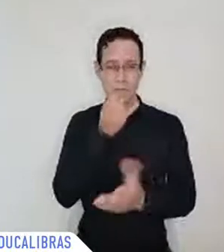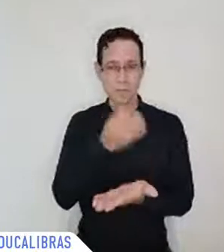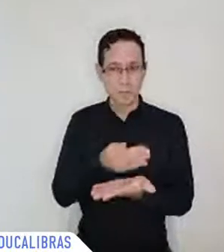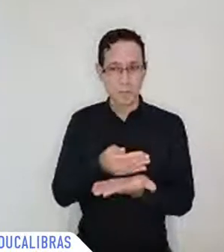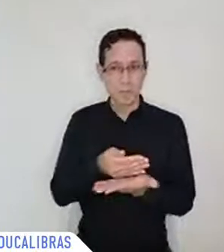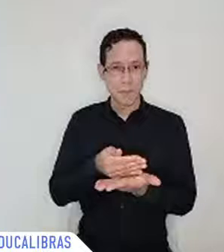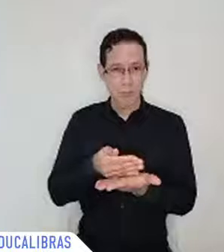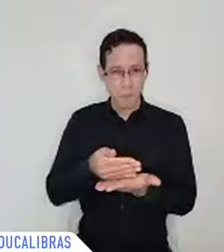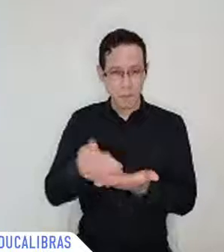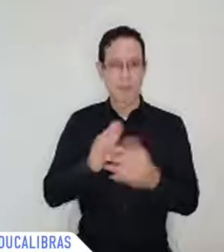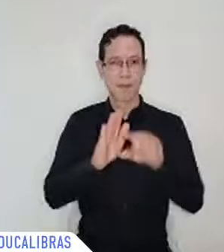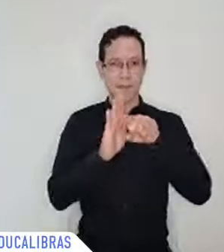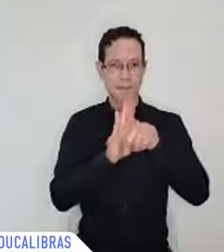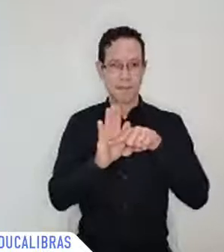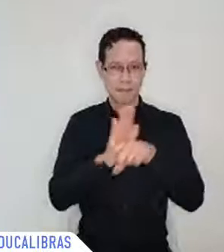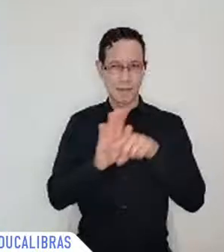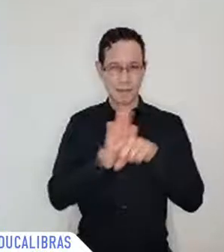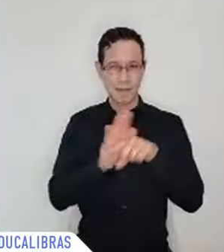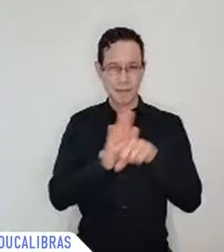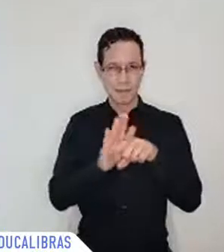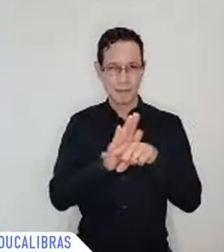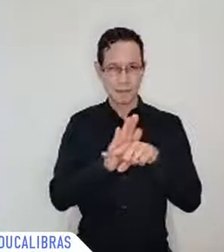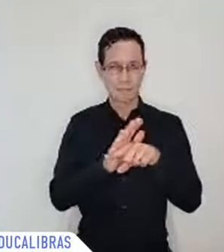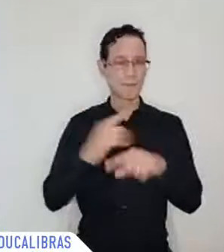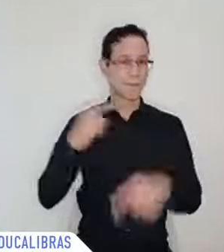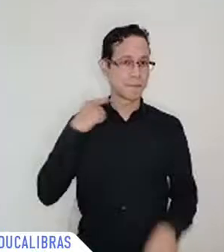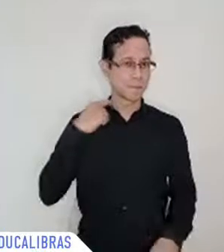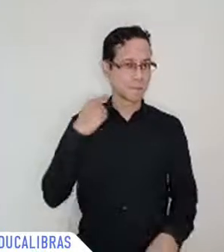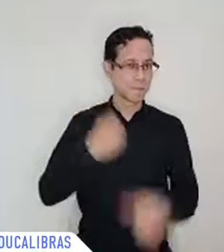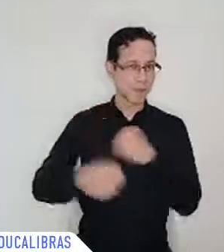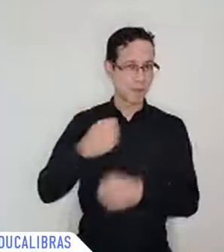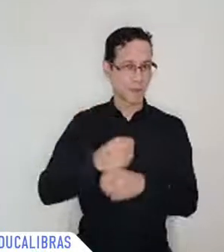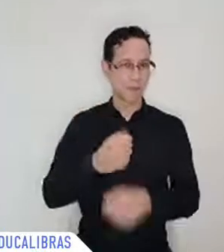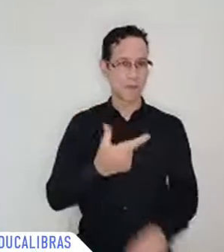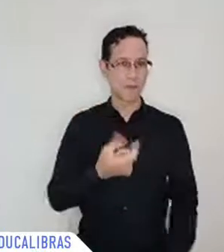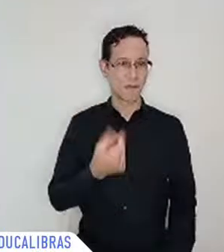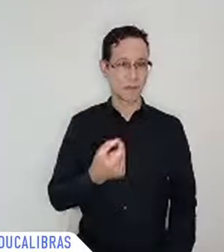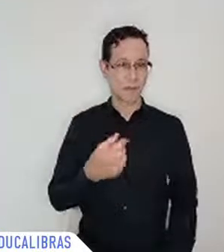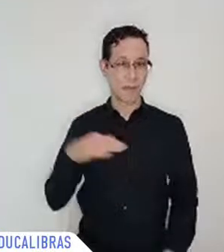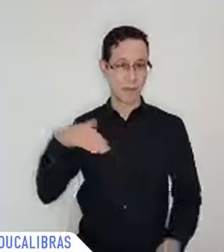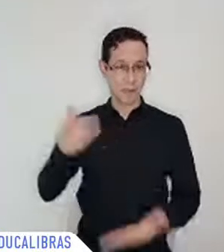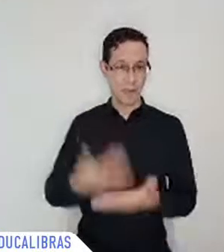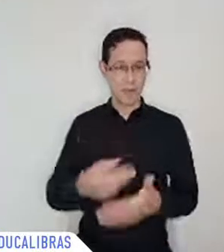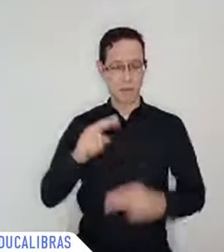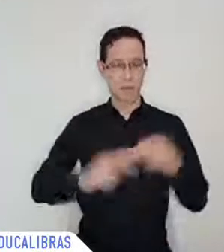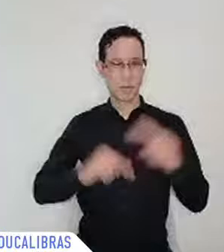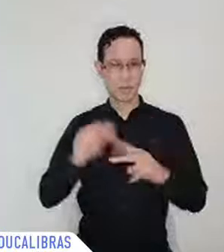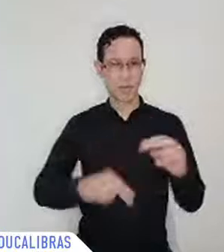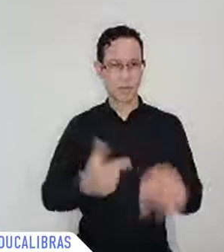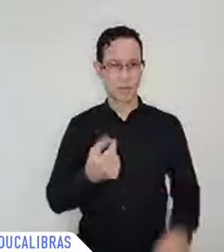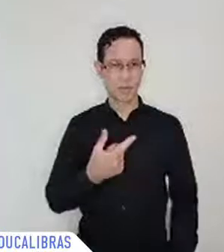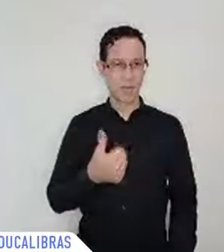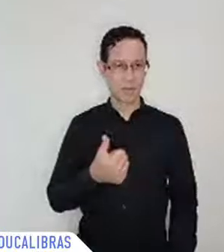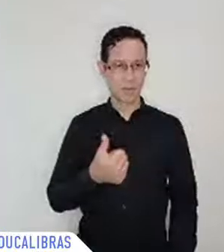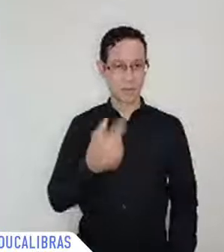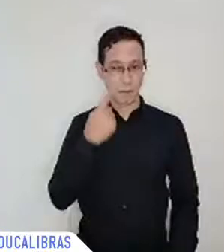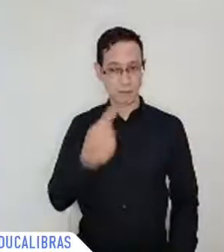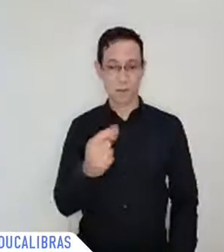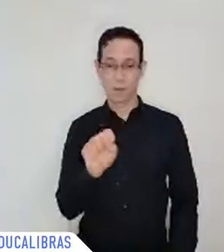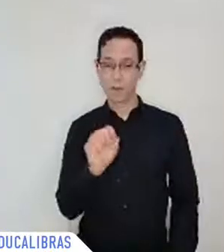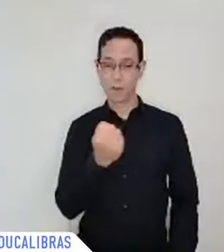we've detected this in May last year, and that we have